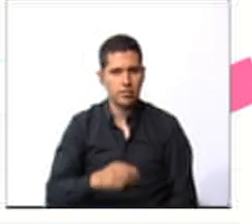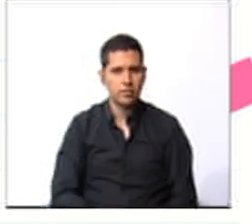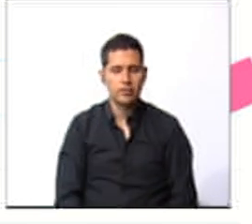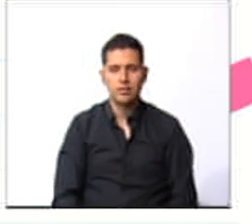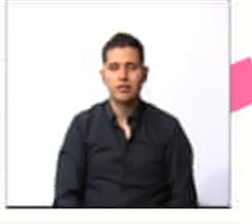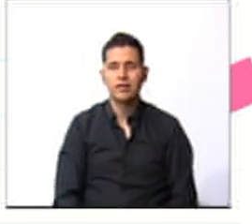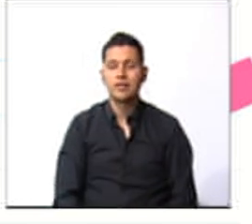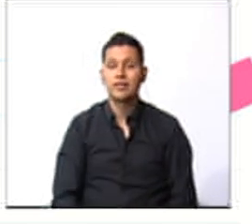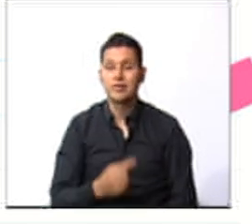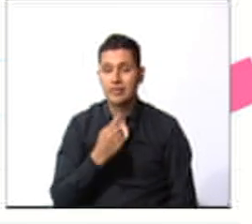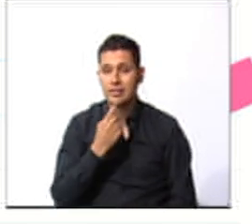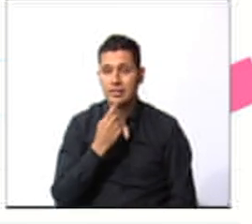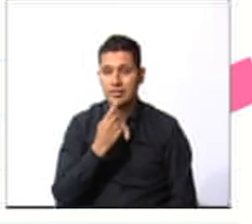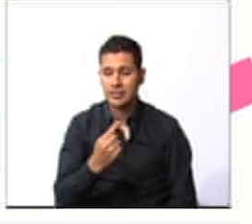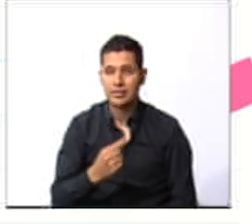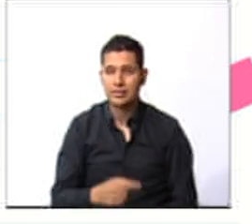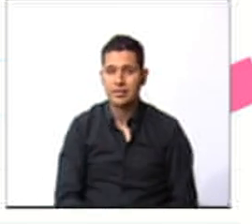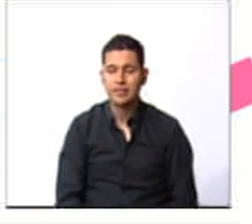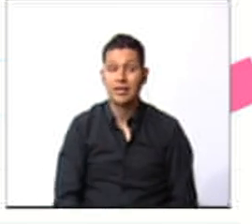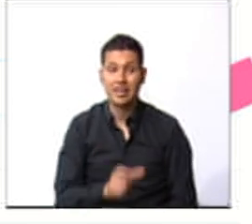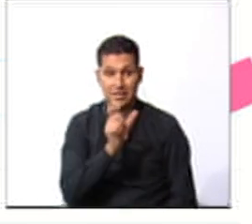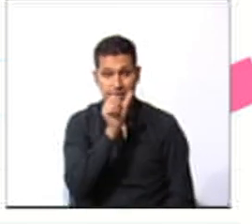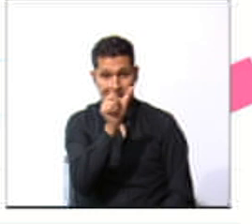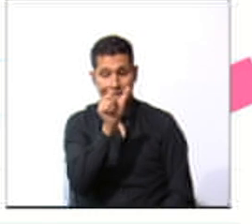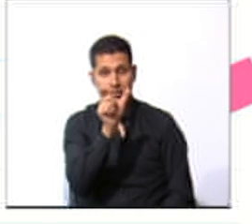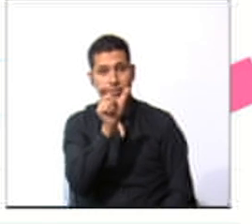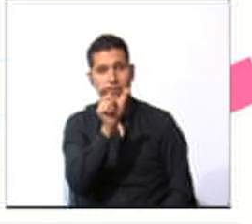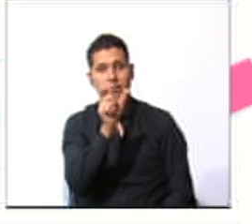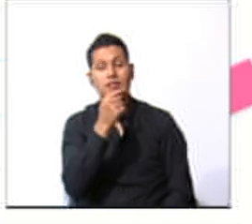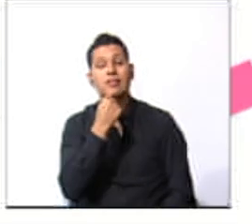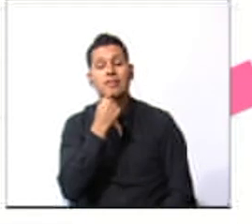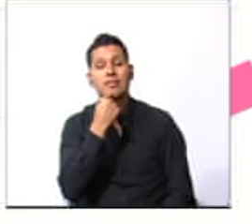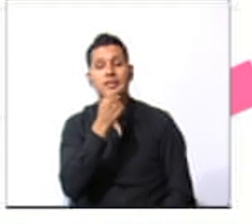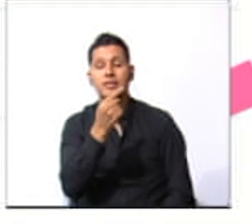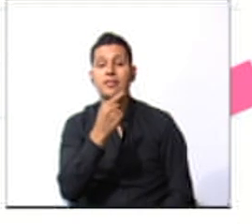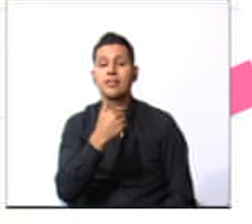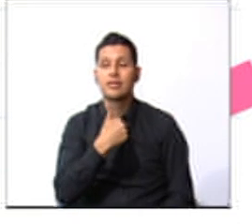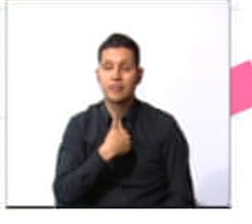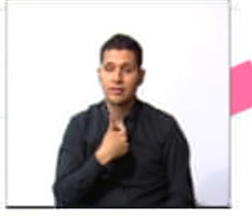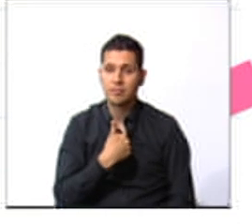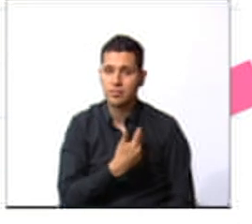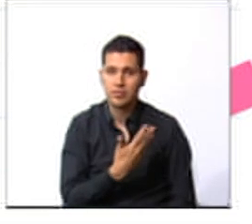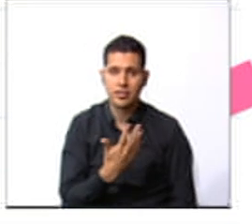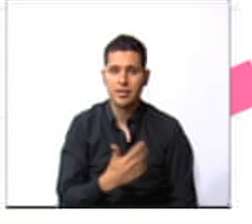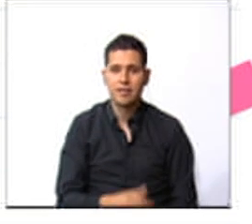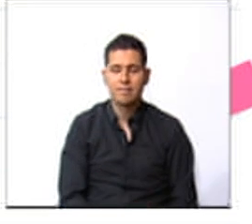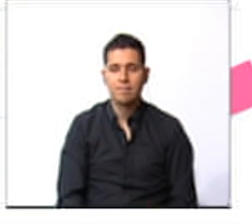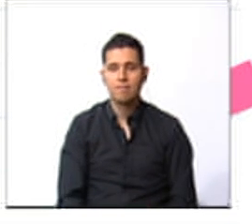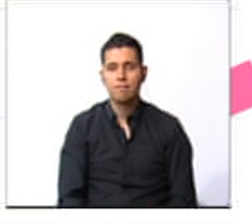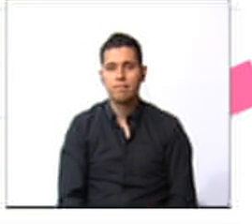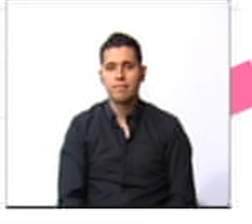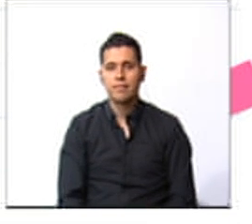Let's see that in the text we have,